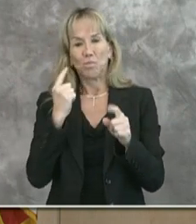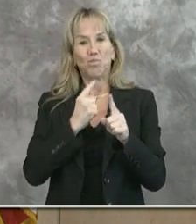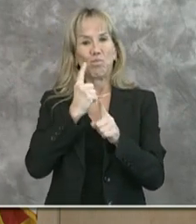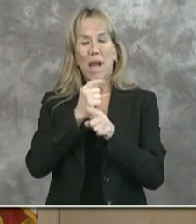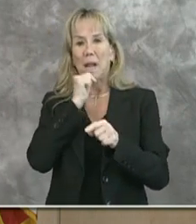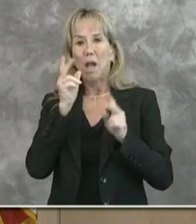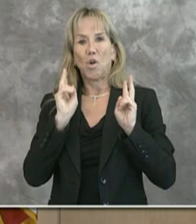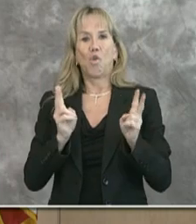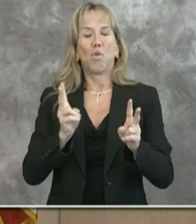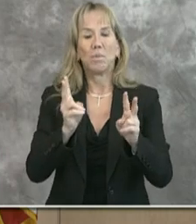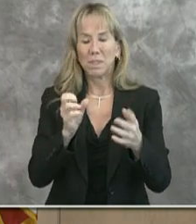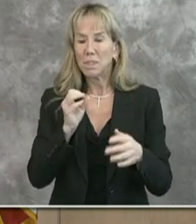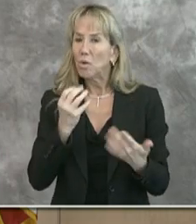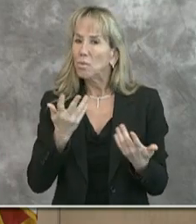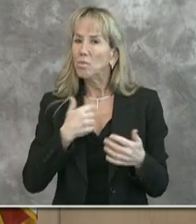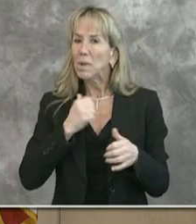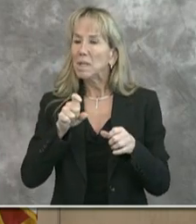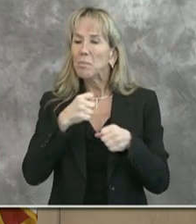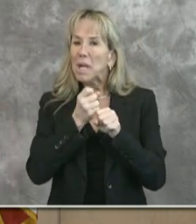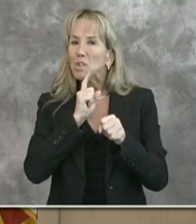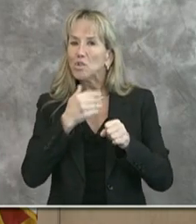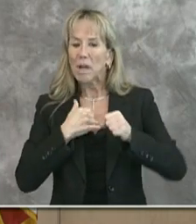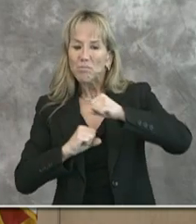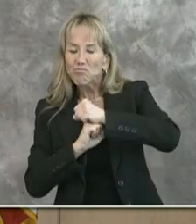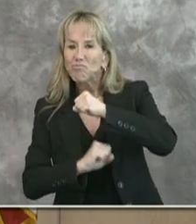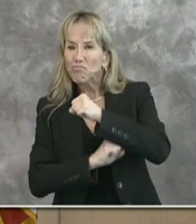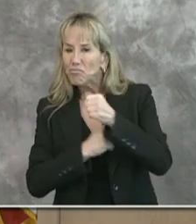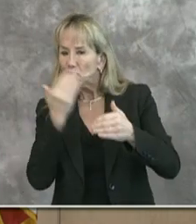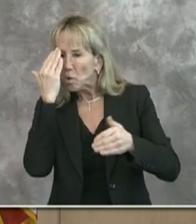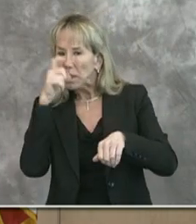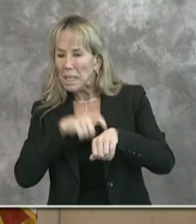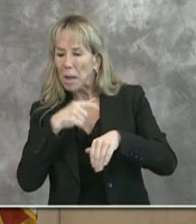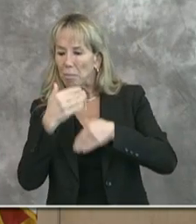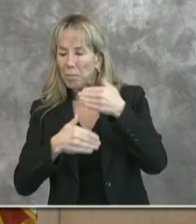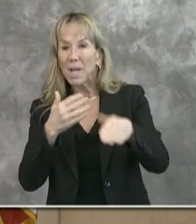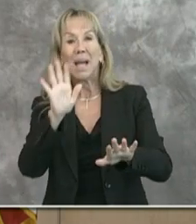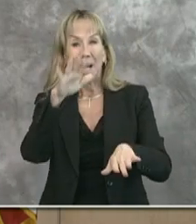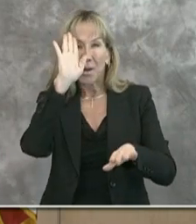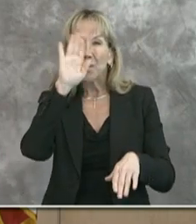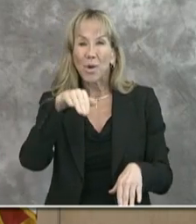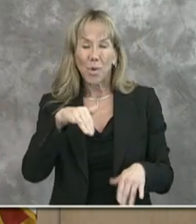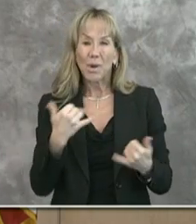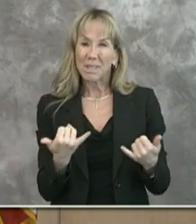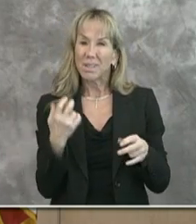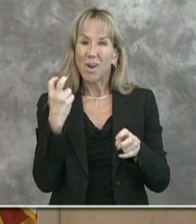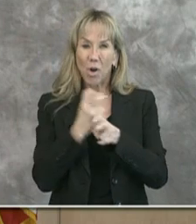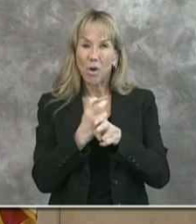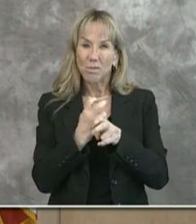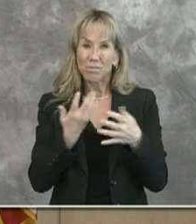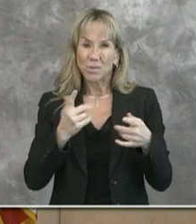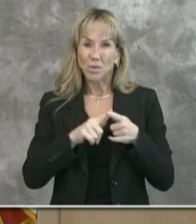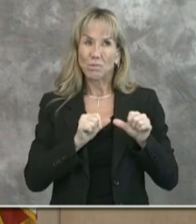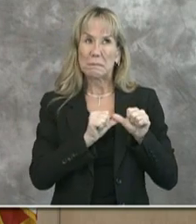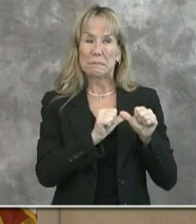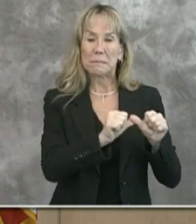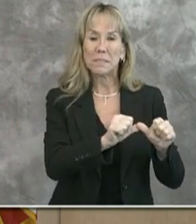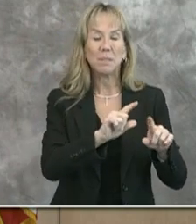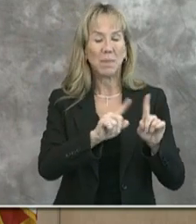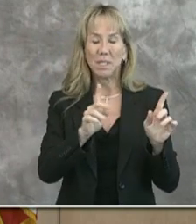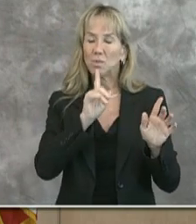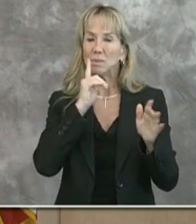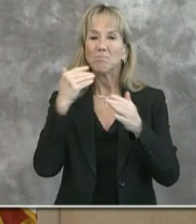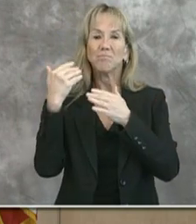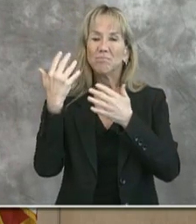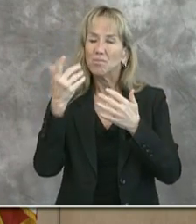we reiterate the need for each and every one of us to continue, as difficult as it may be, to do our part. I know that it